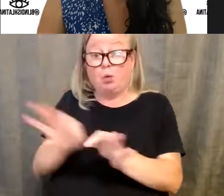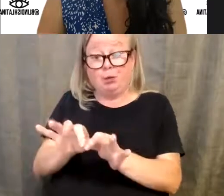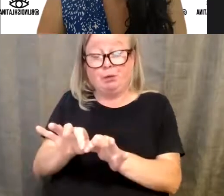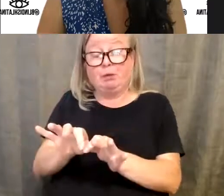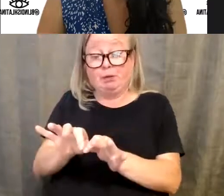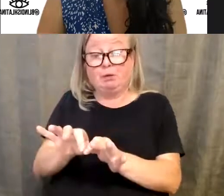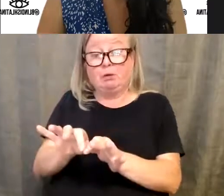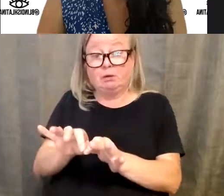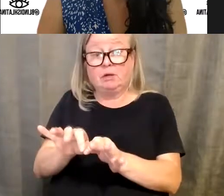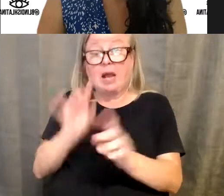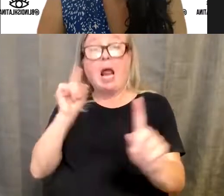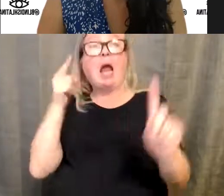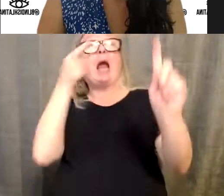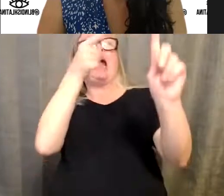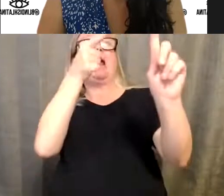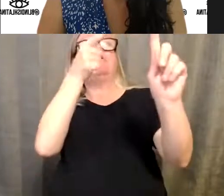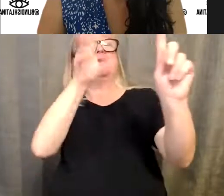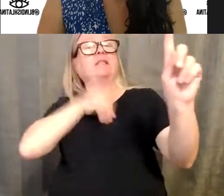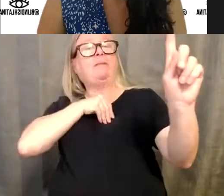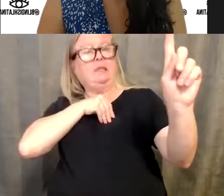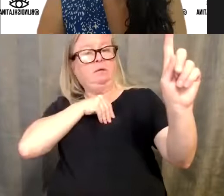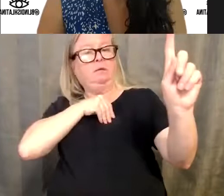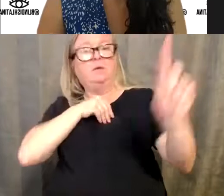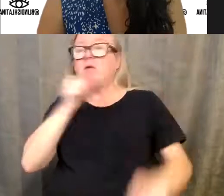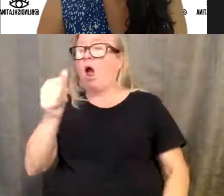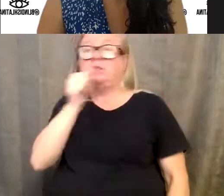to be accepted, not tolerated.